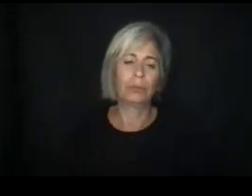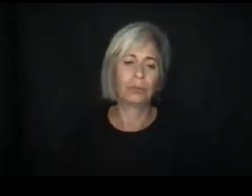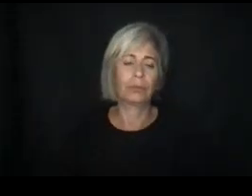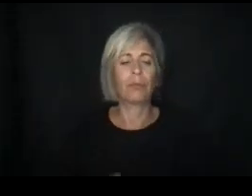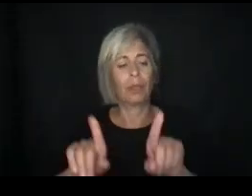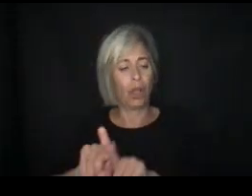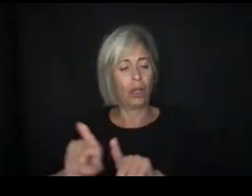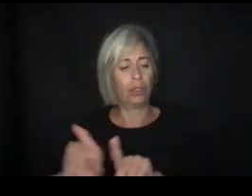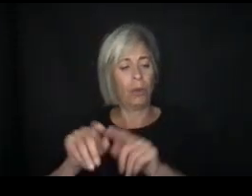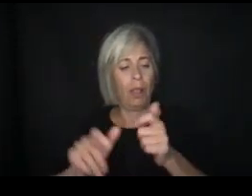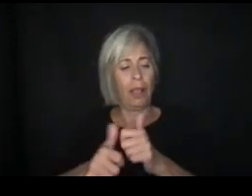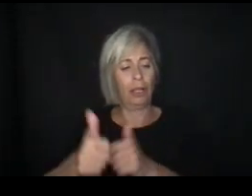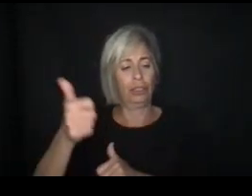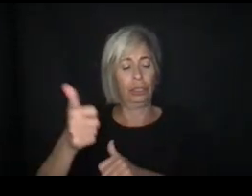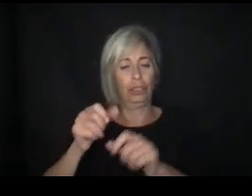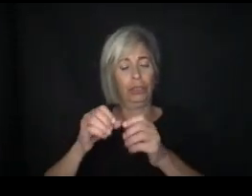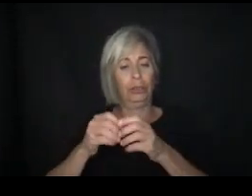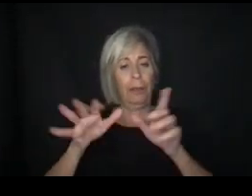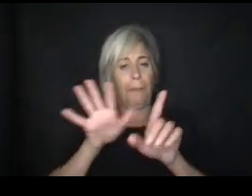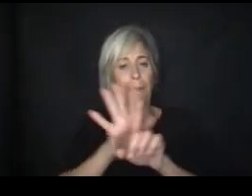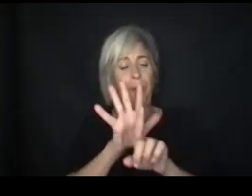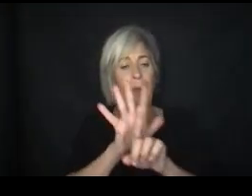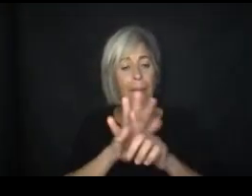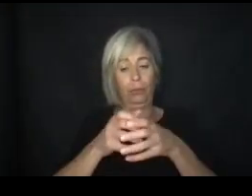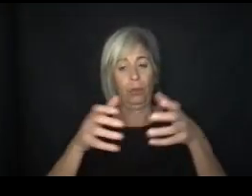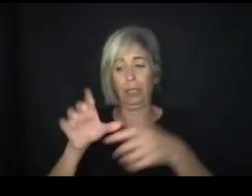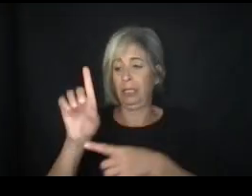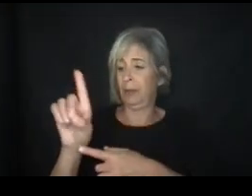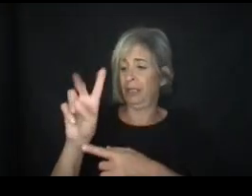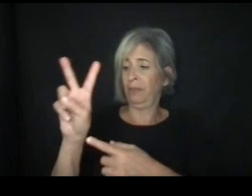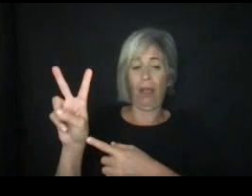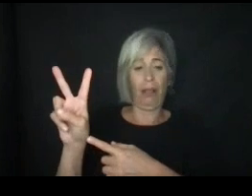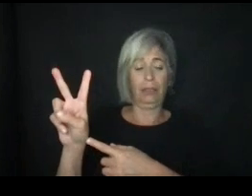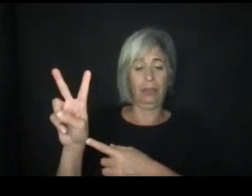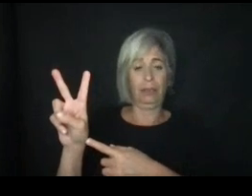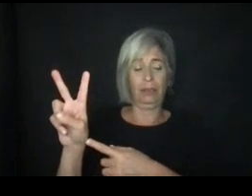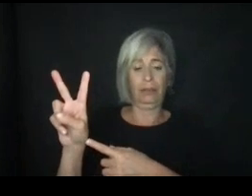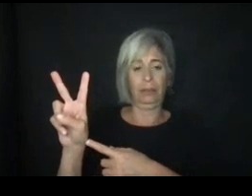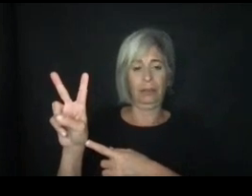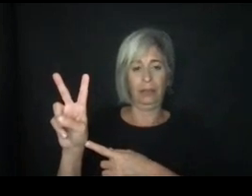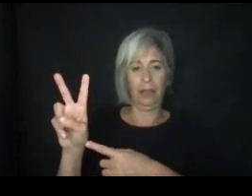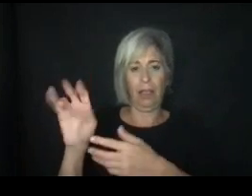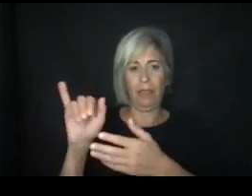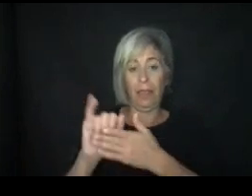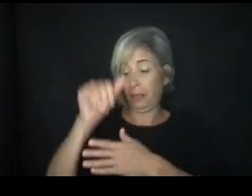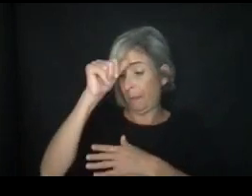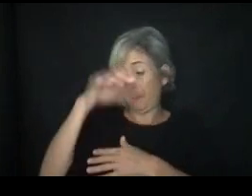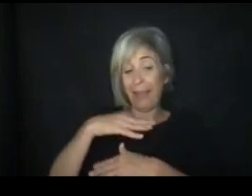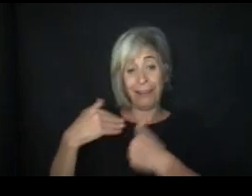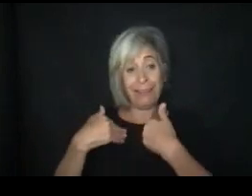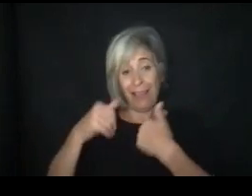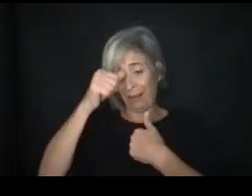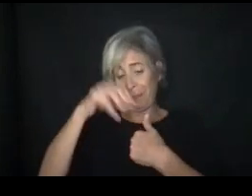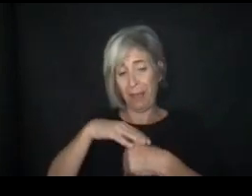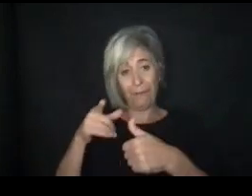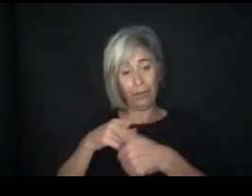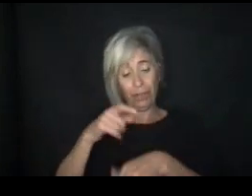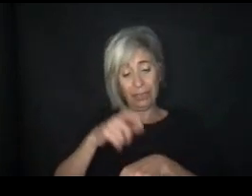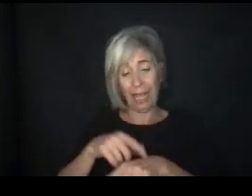Also, the largest growing population in domestic violence was men, young men, first